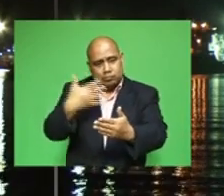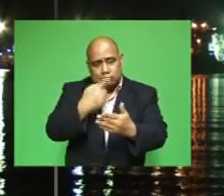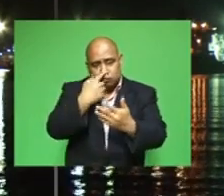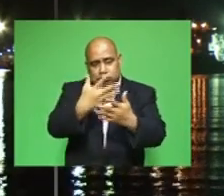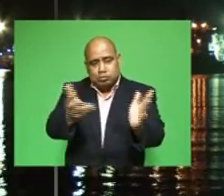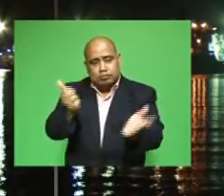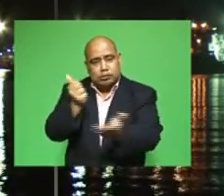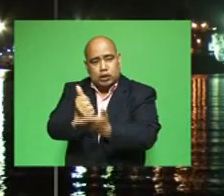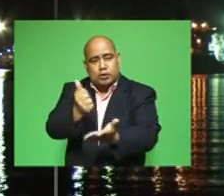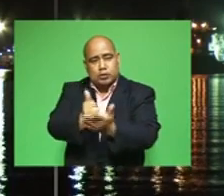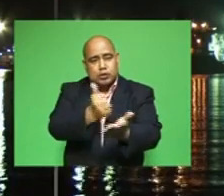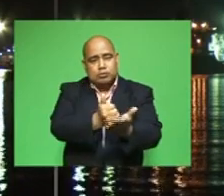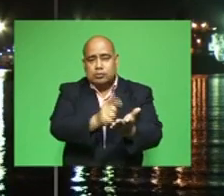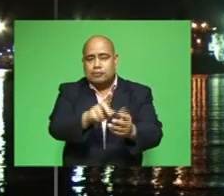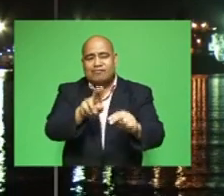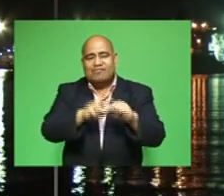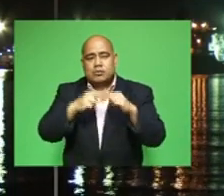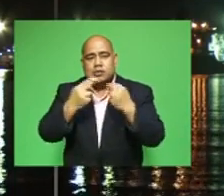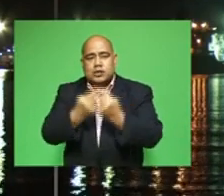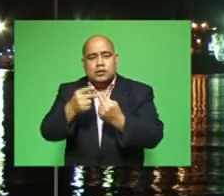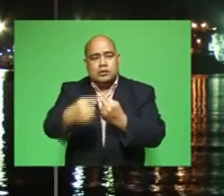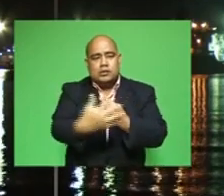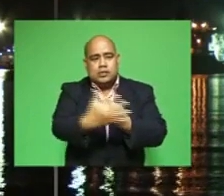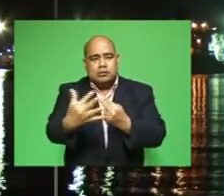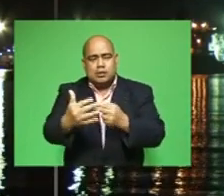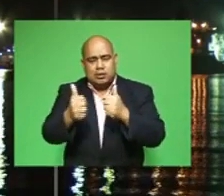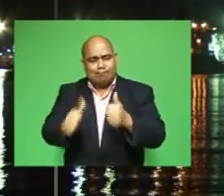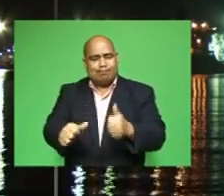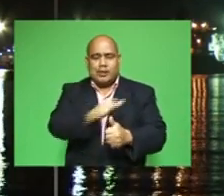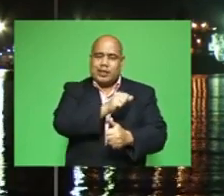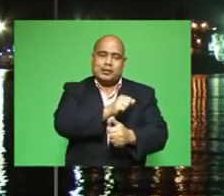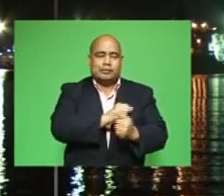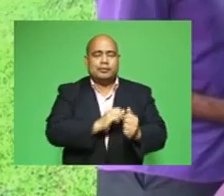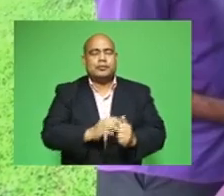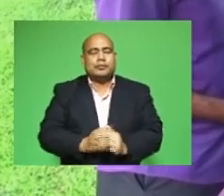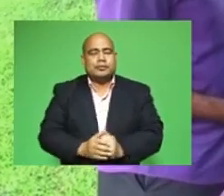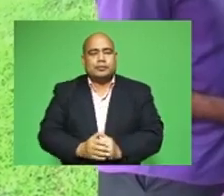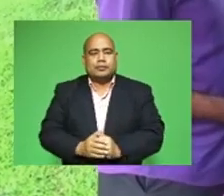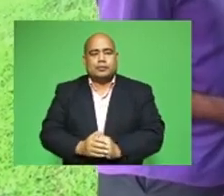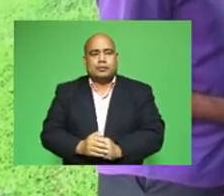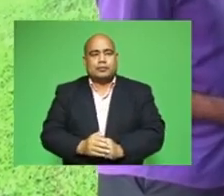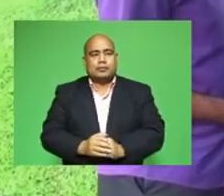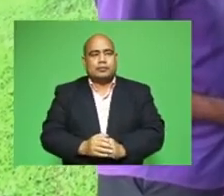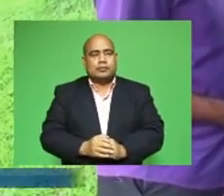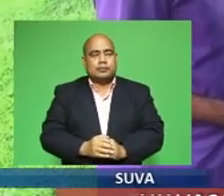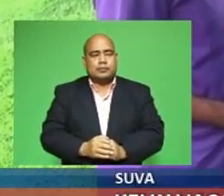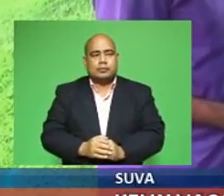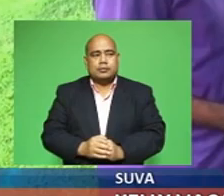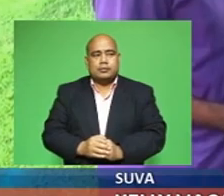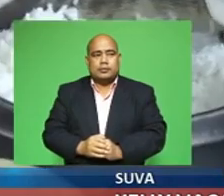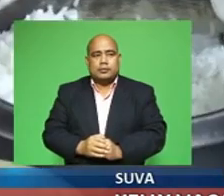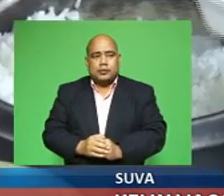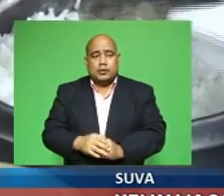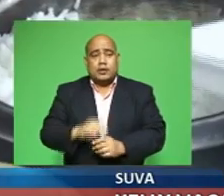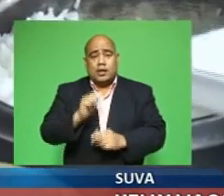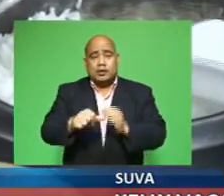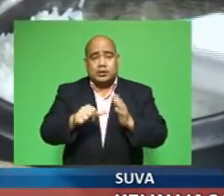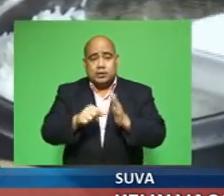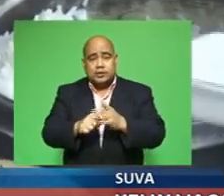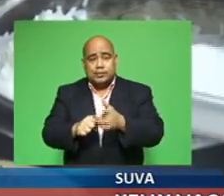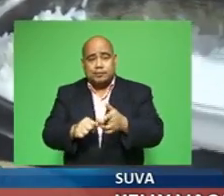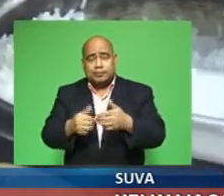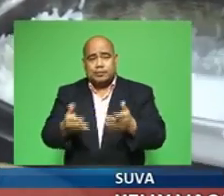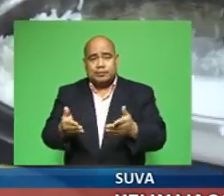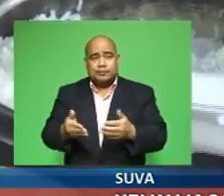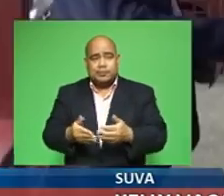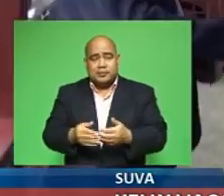business selling traditional homemade meals. Kelly Badala reports. Age is just a number when it comes to earning an income.